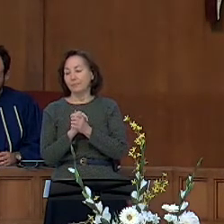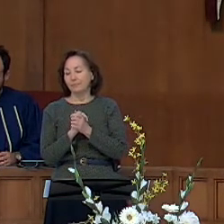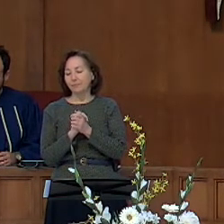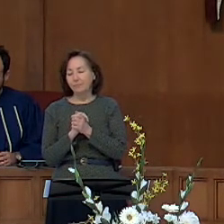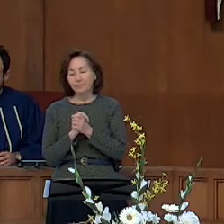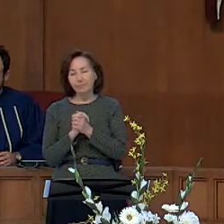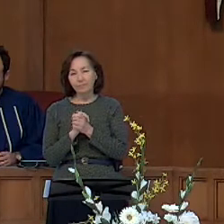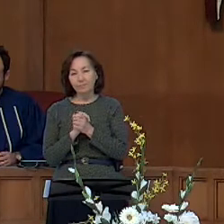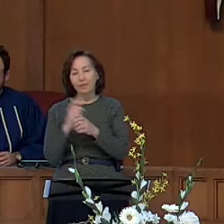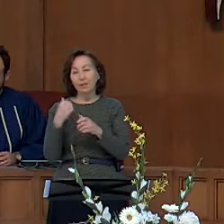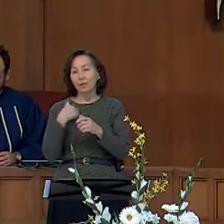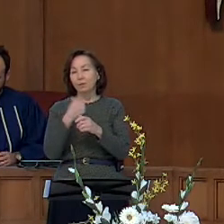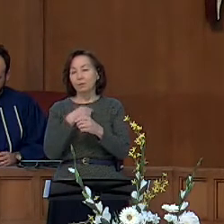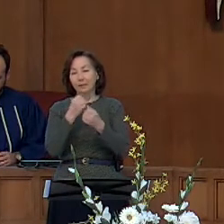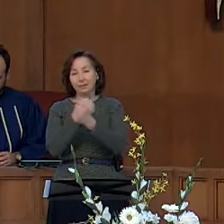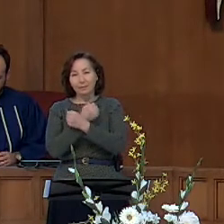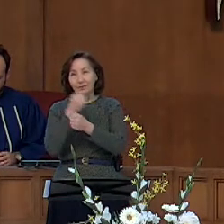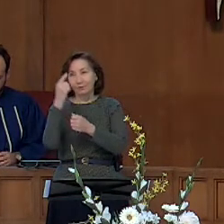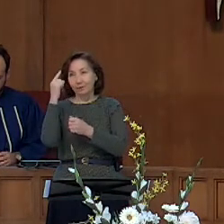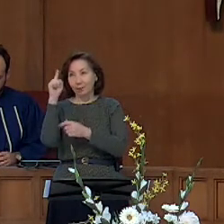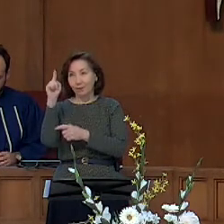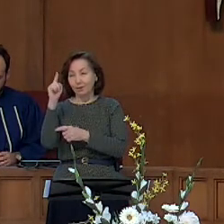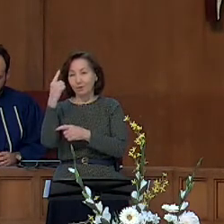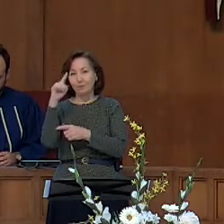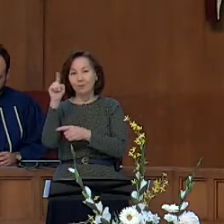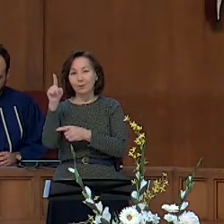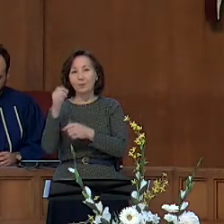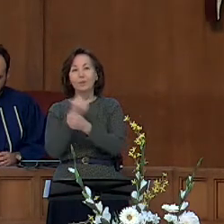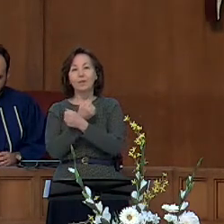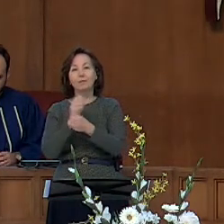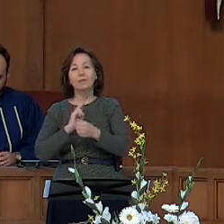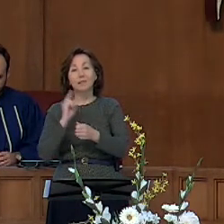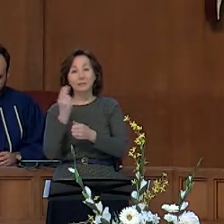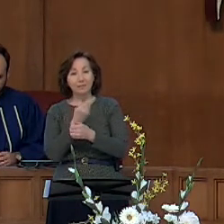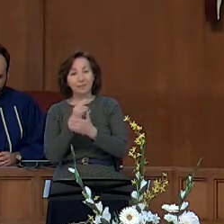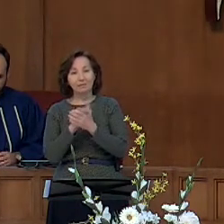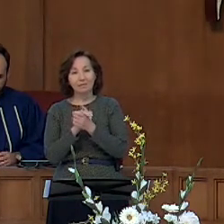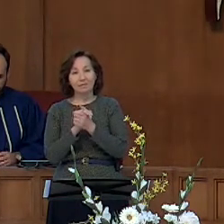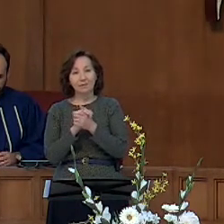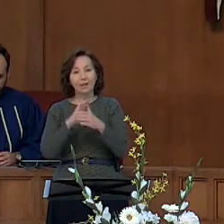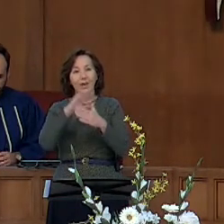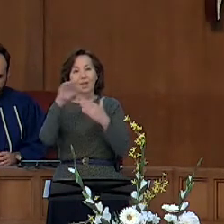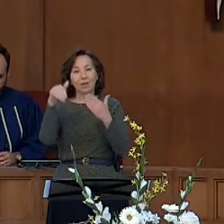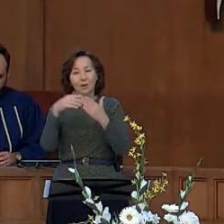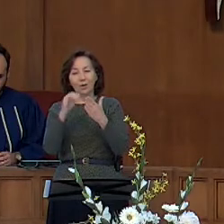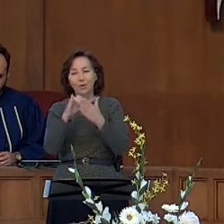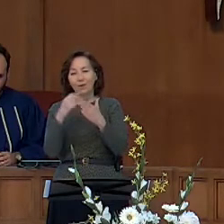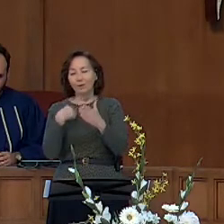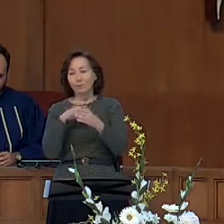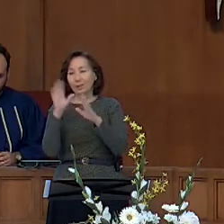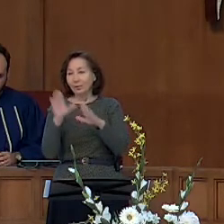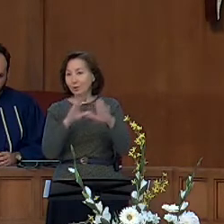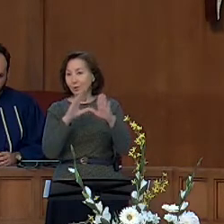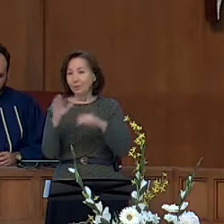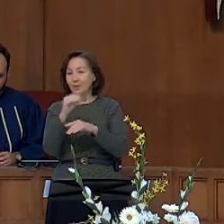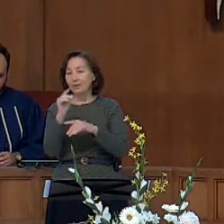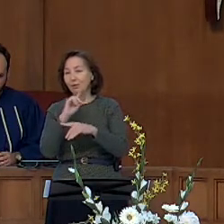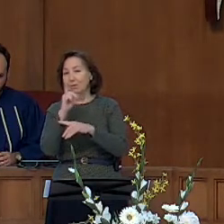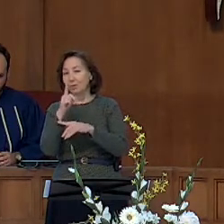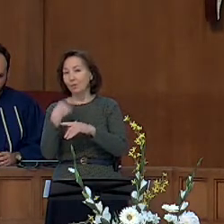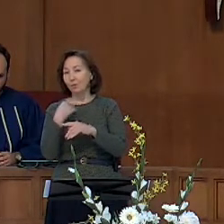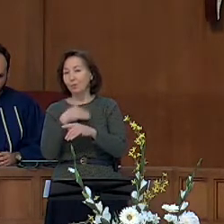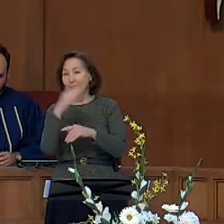we love you, for we know that you love us. In all that we do and all that we are, we